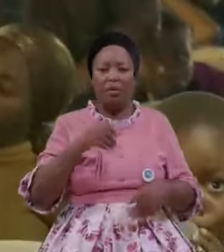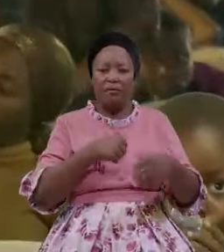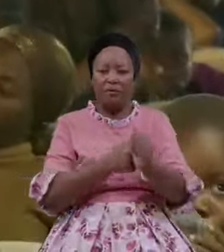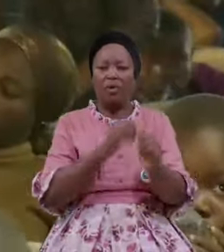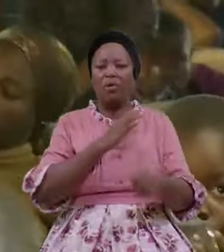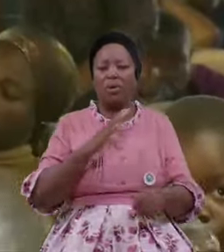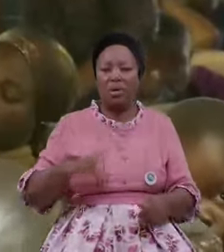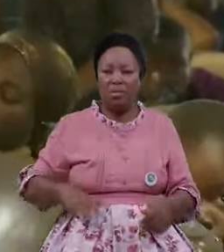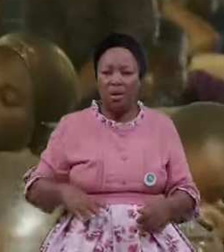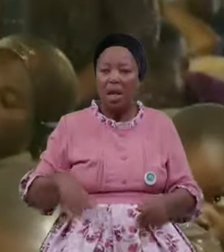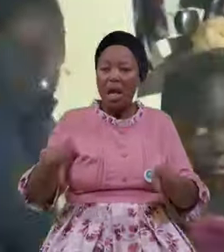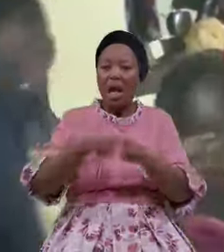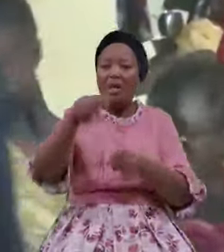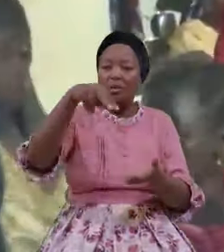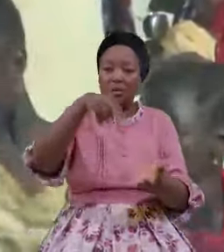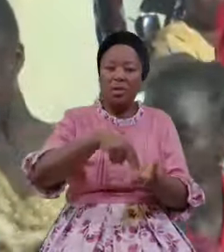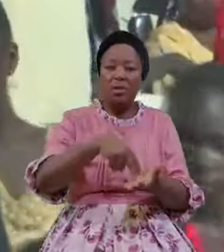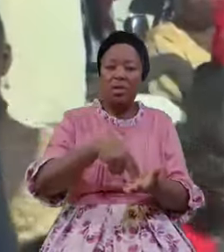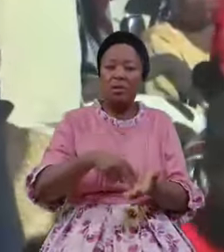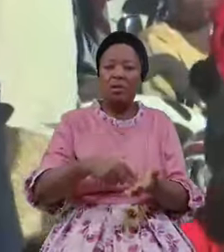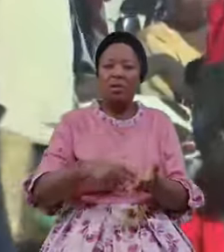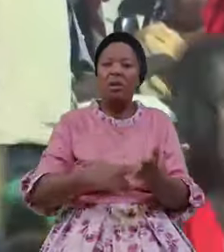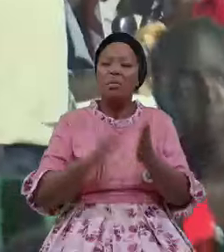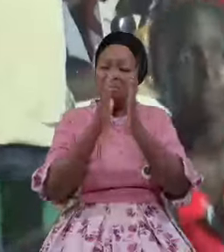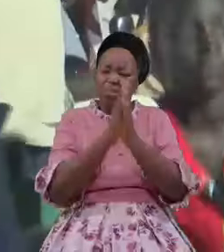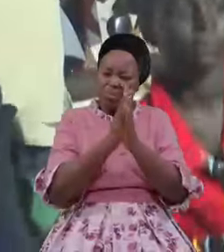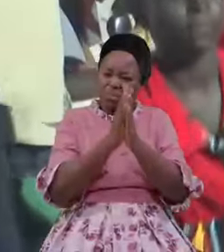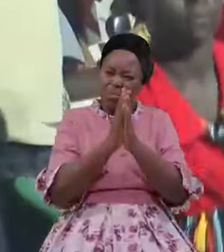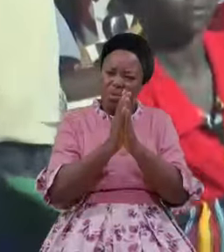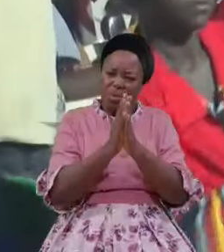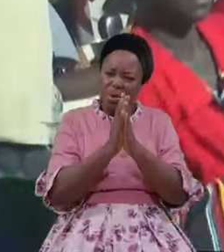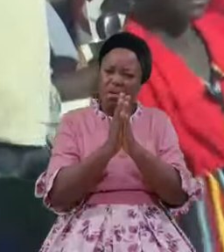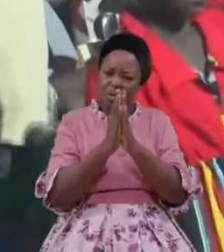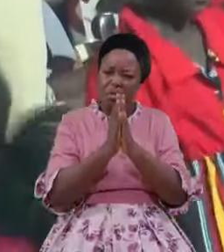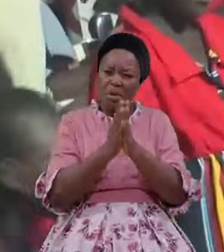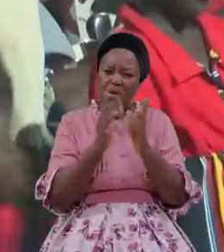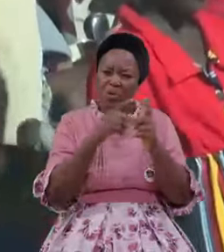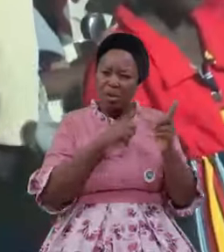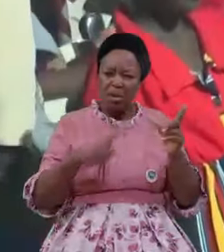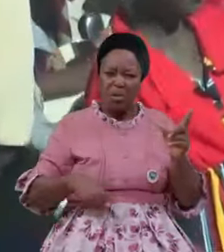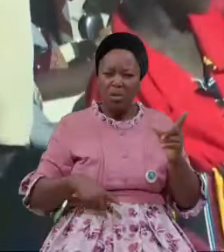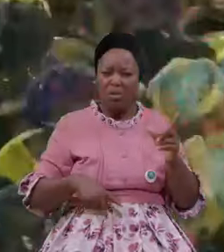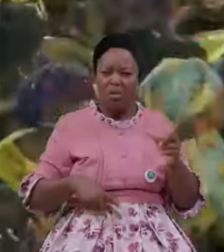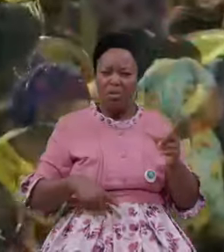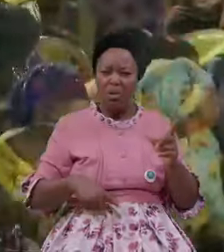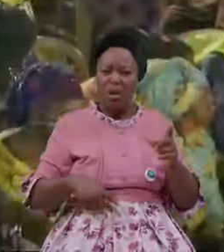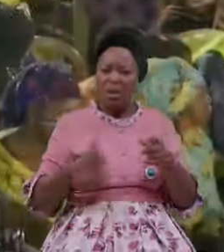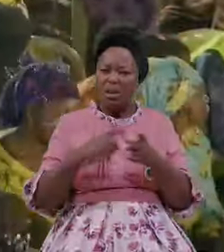you are standing, tell the Lord quietly there, Lord Jesus, I thank